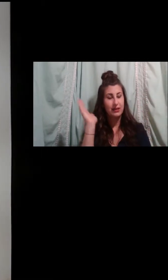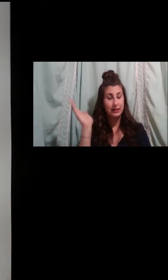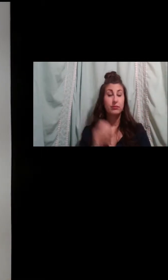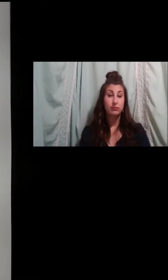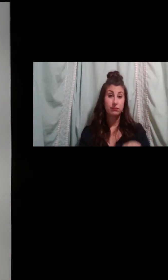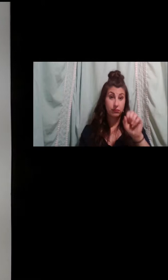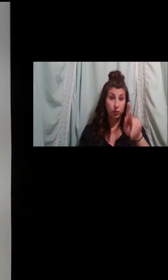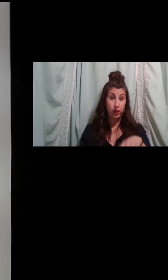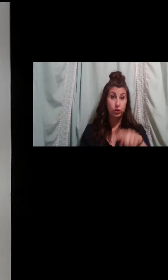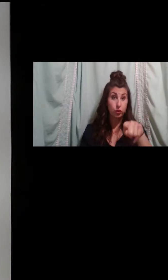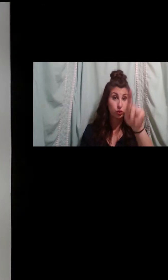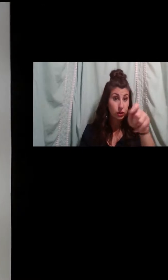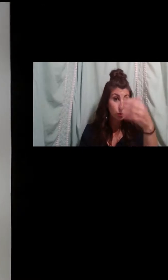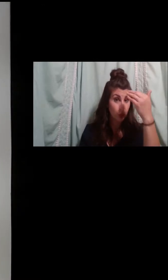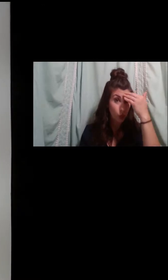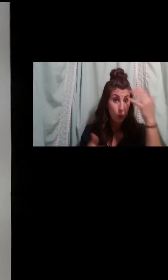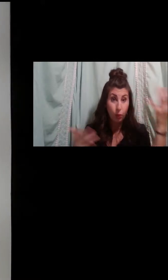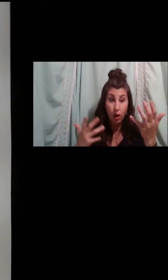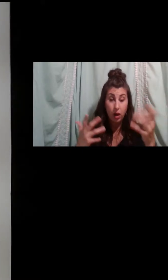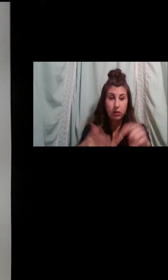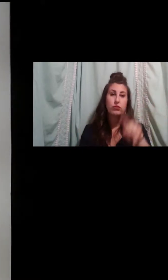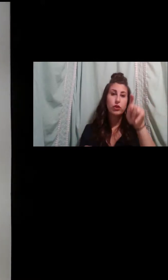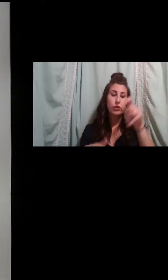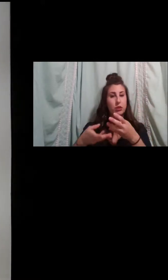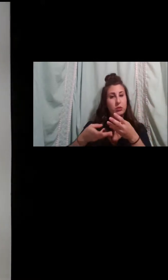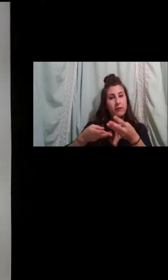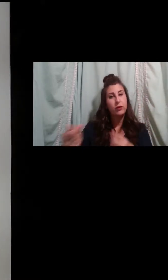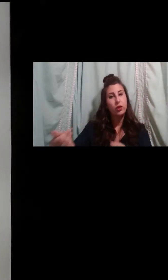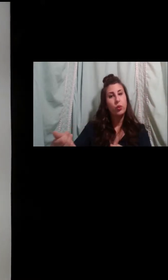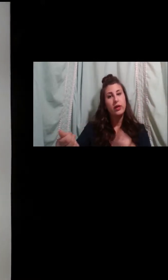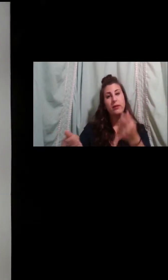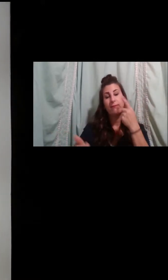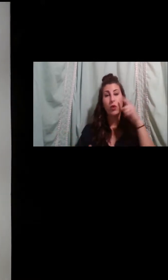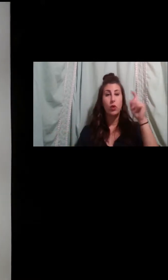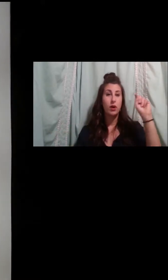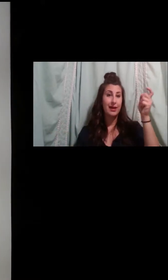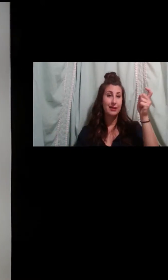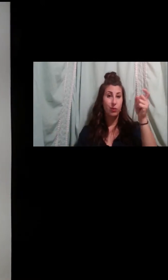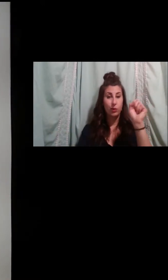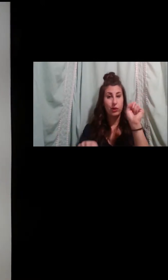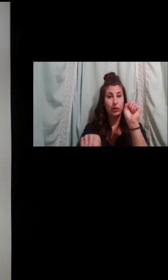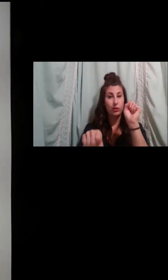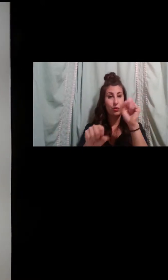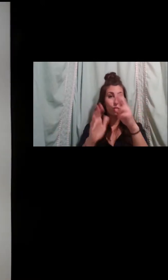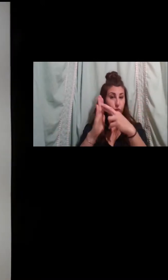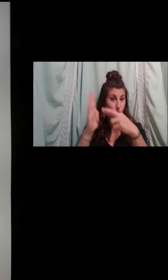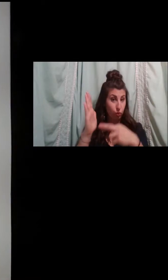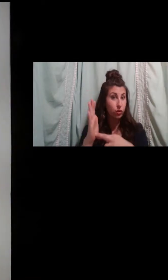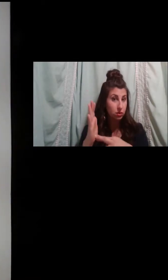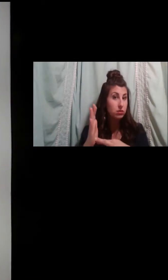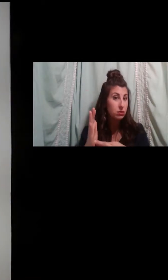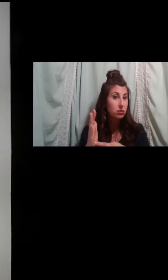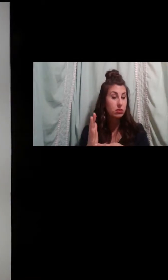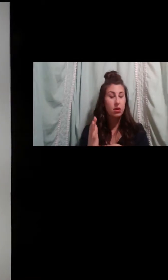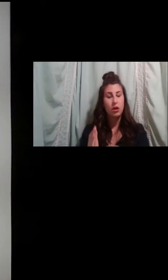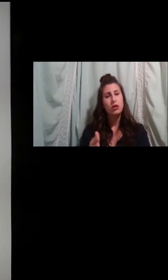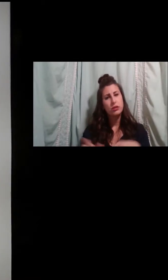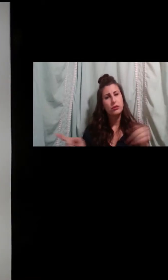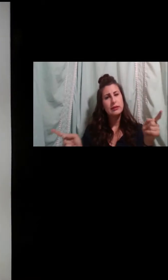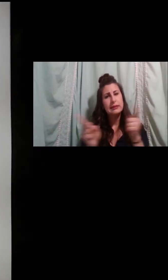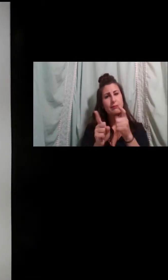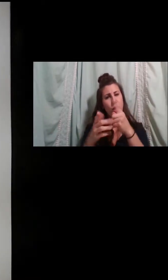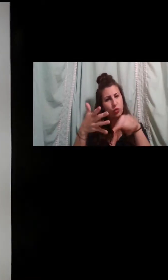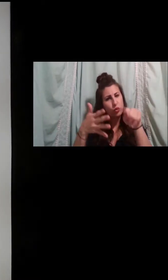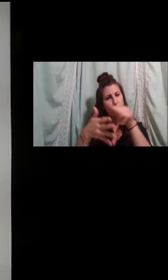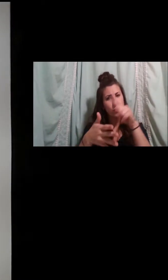lesson. All right, what you need to know before this is you need to be fluent in exponent rules. So that's what we're going to start off, a